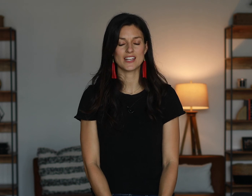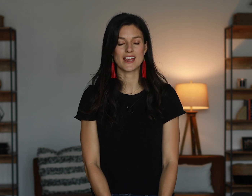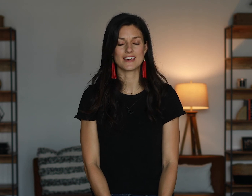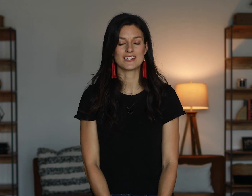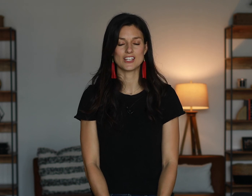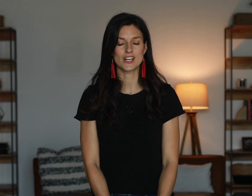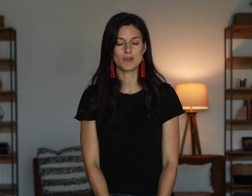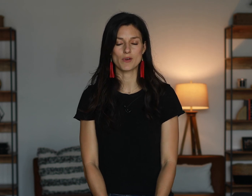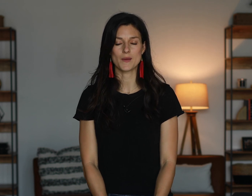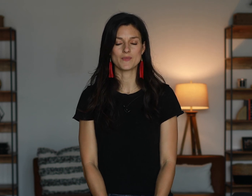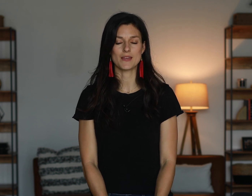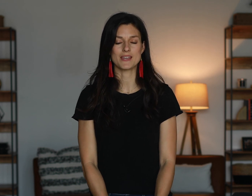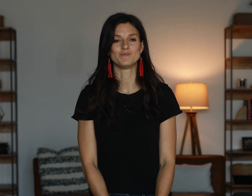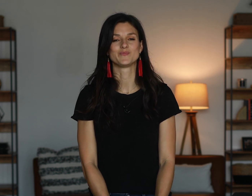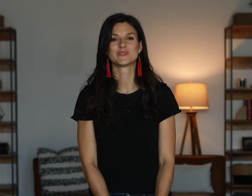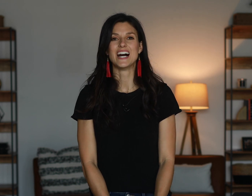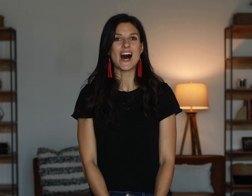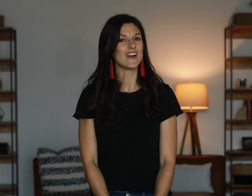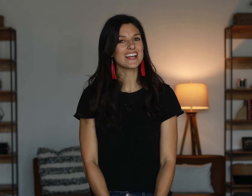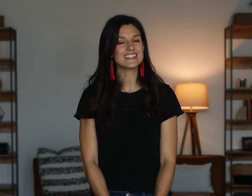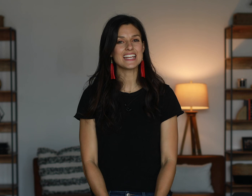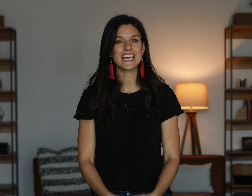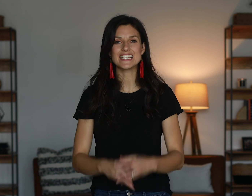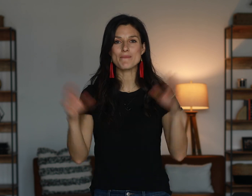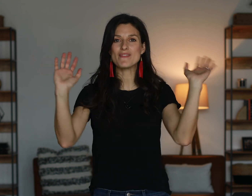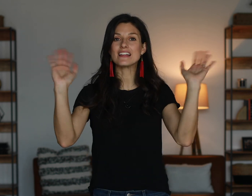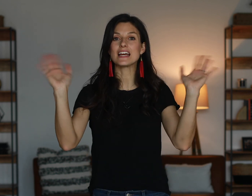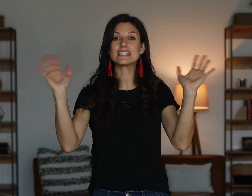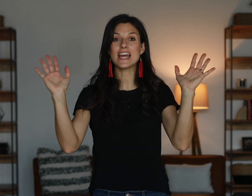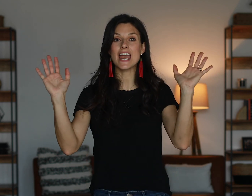truth today, and it's in your name we pray. Amen. All